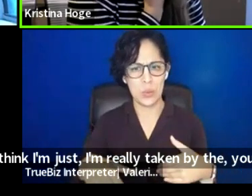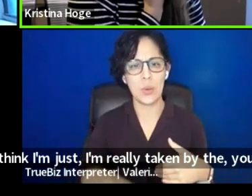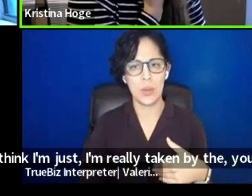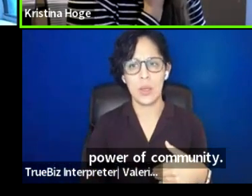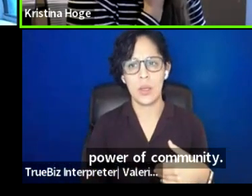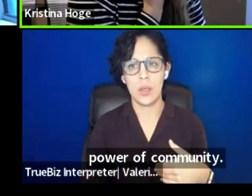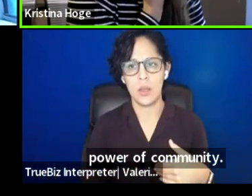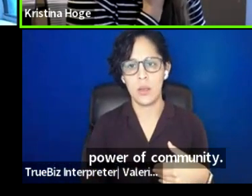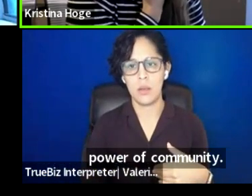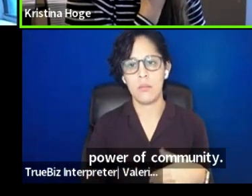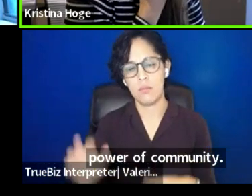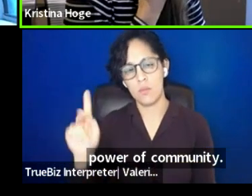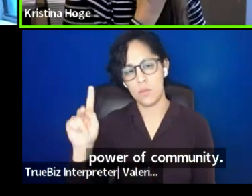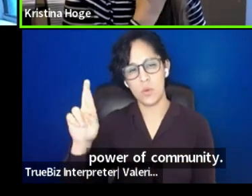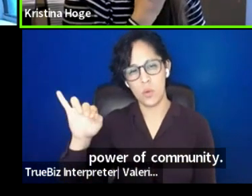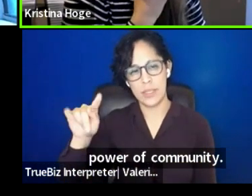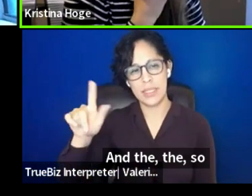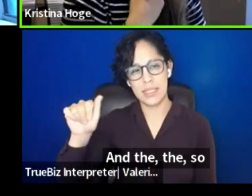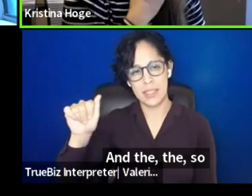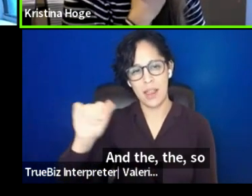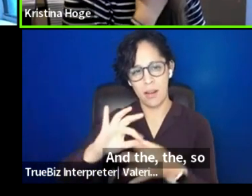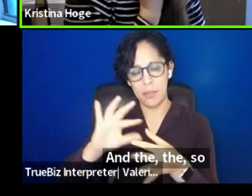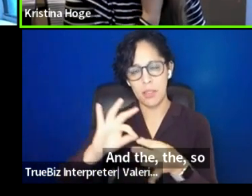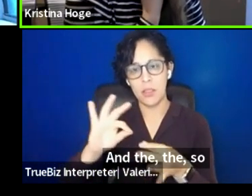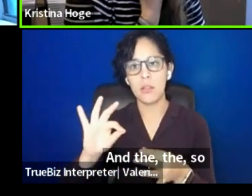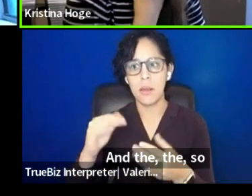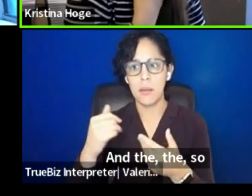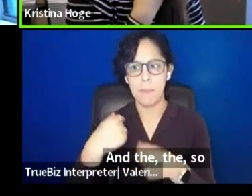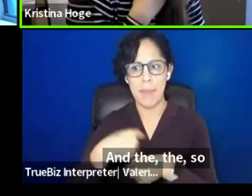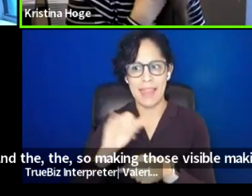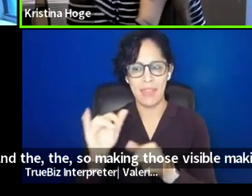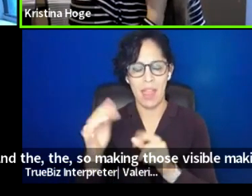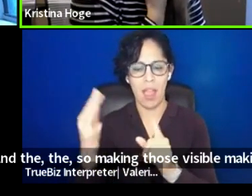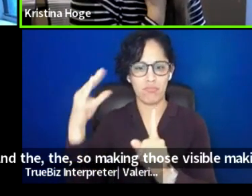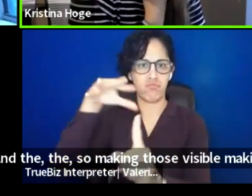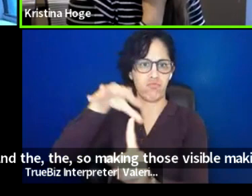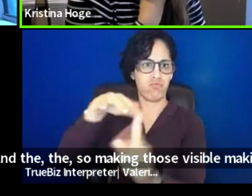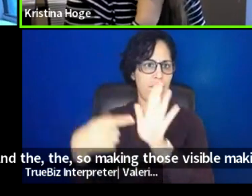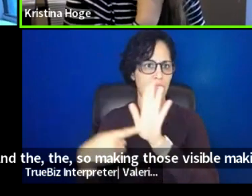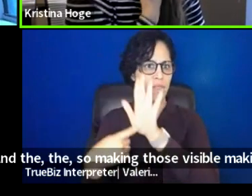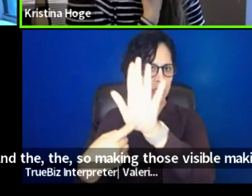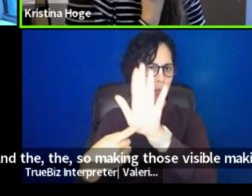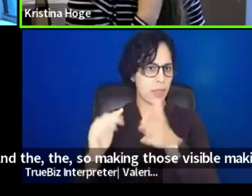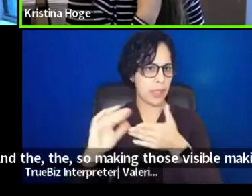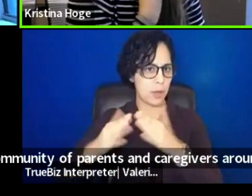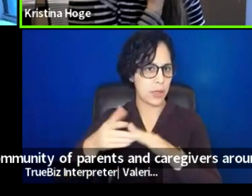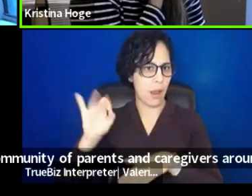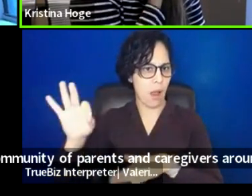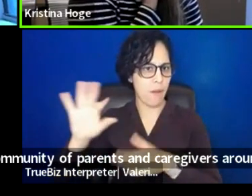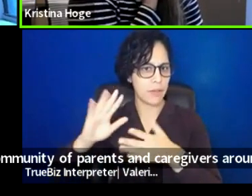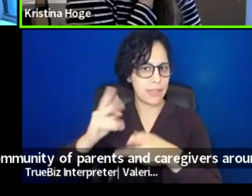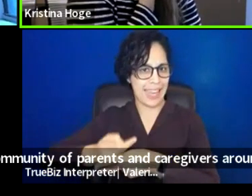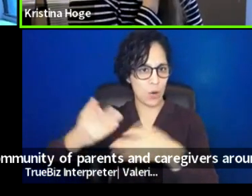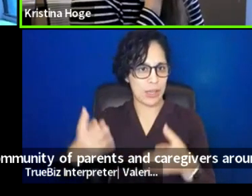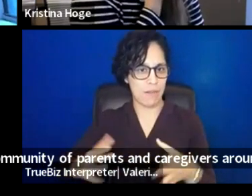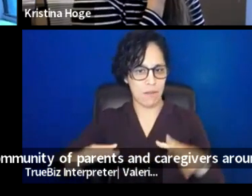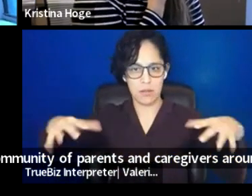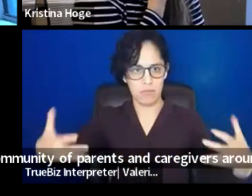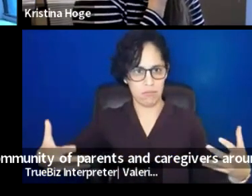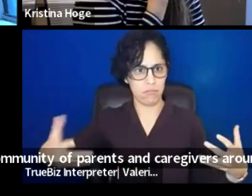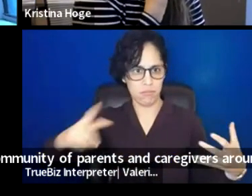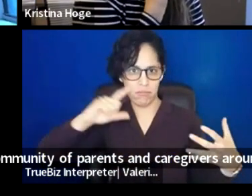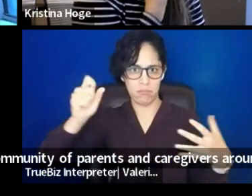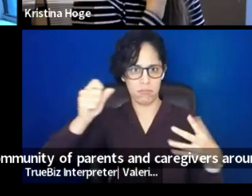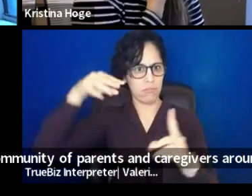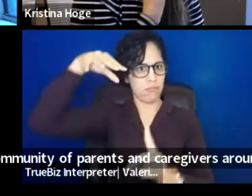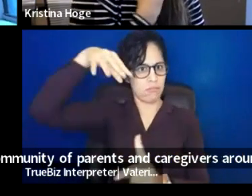the so making those visible, making the community of parents and caregivers around as visible as possible, even